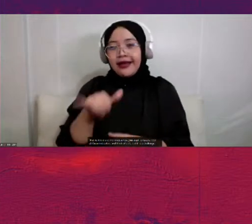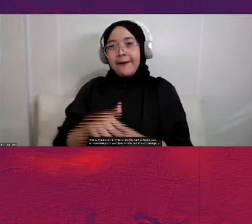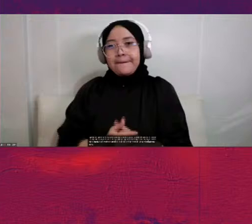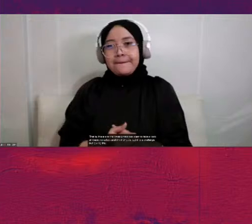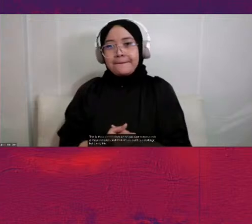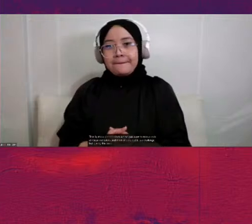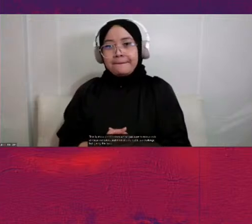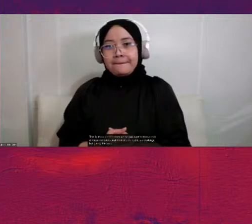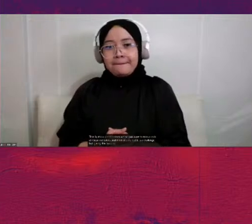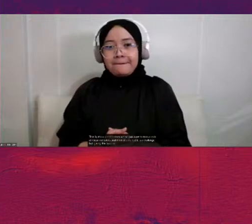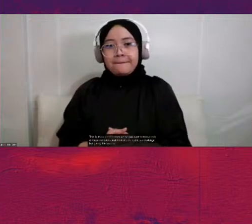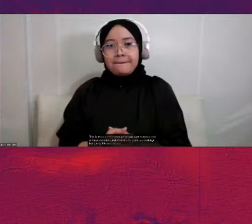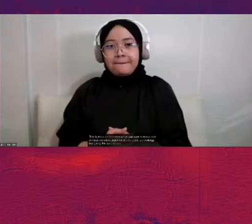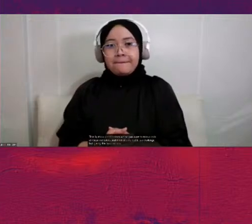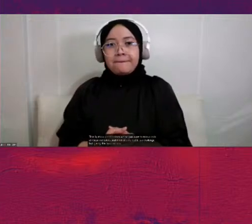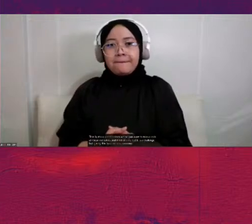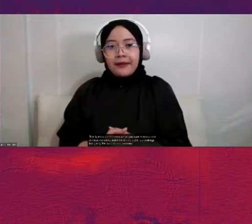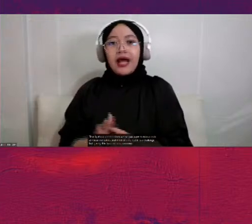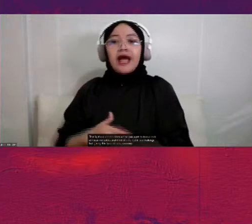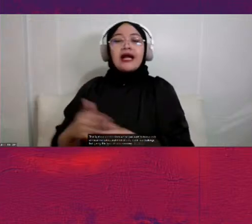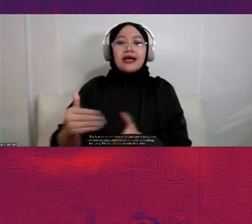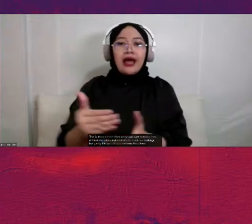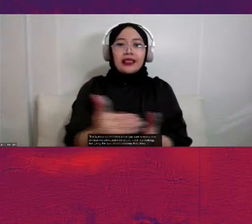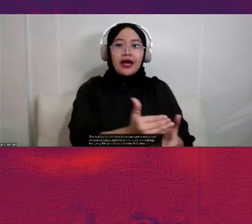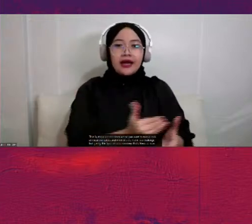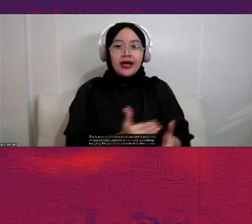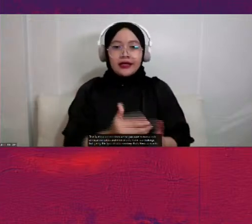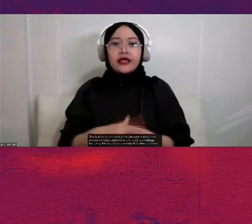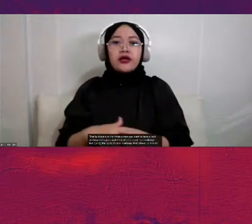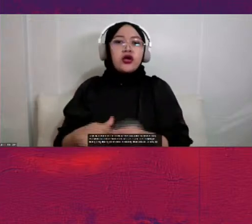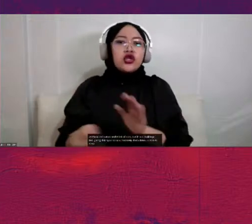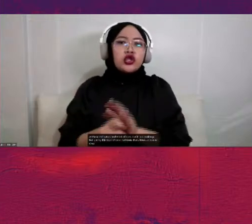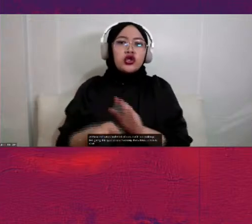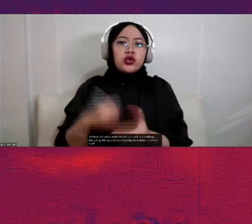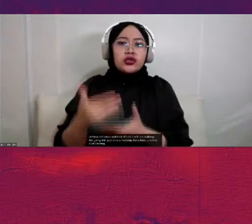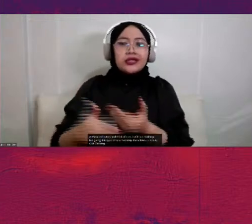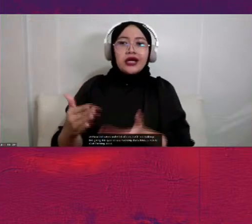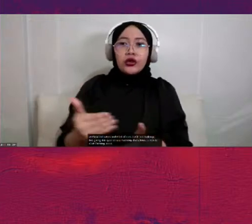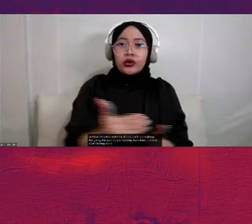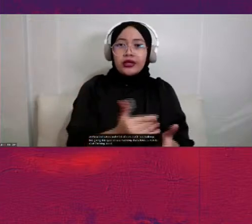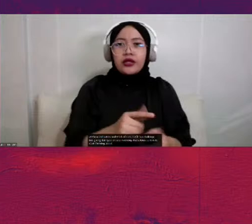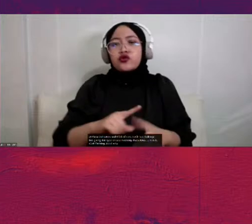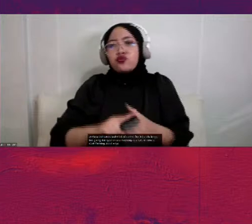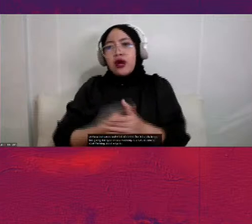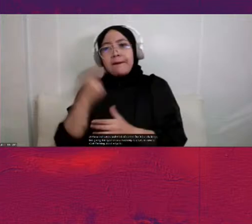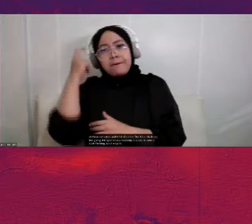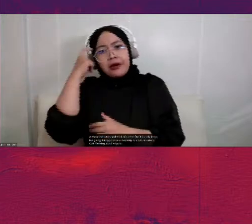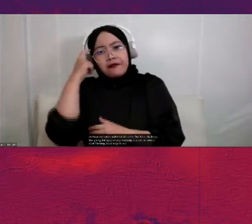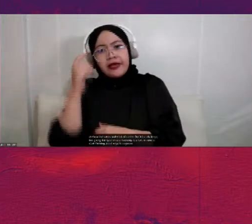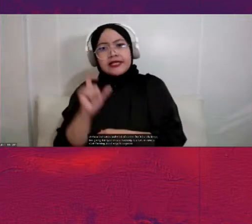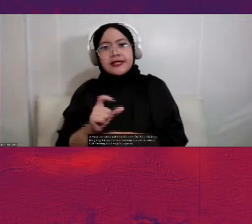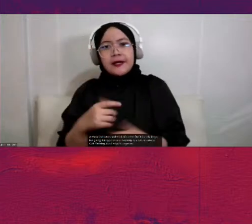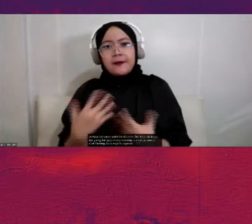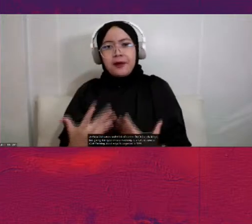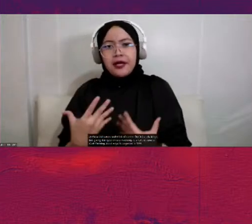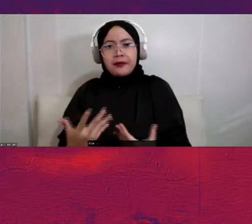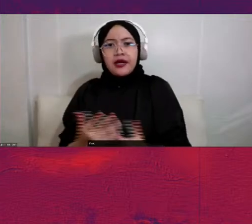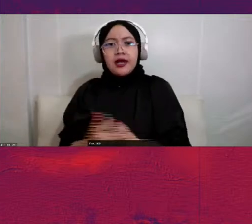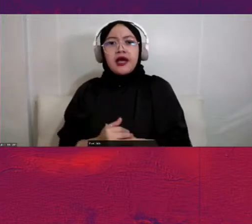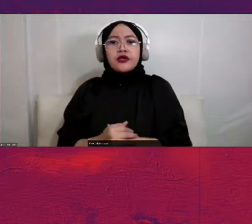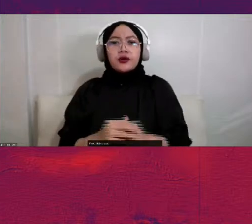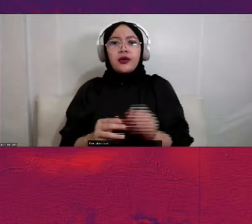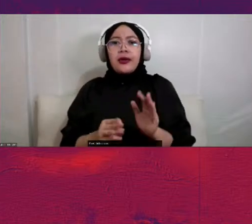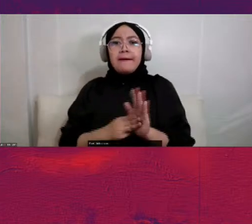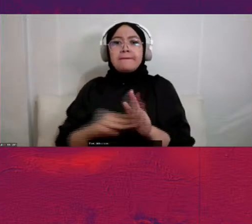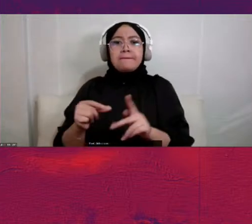But giving this type of data inventory, it allows us now to start thinking about ways to augment an NPI. Next slide,